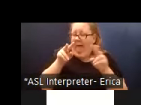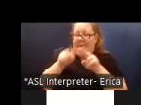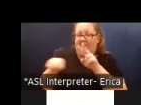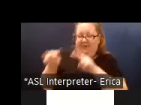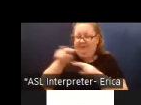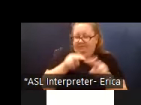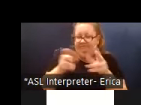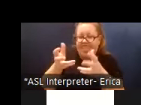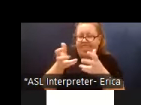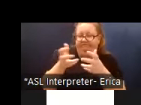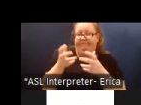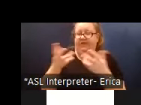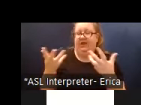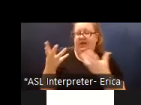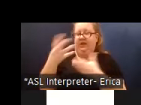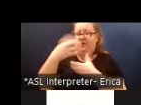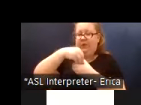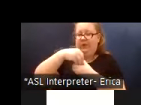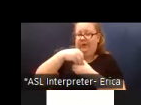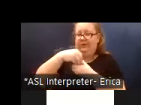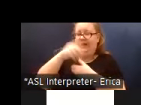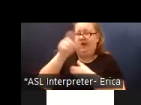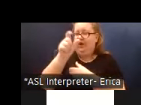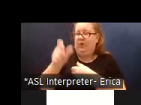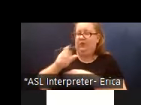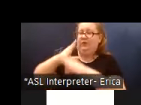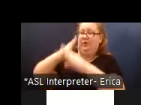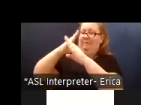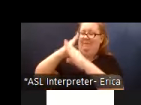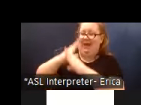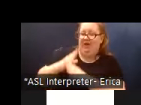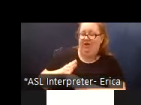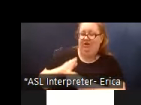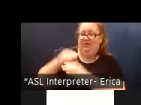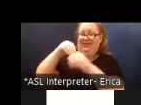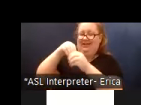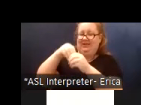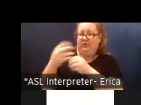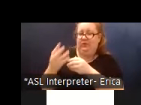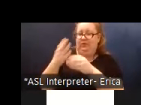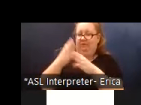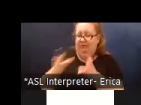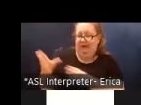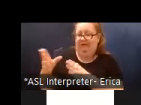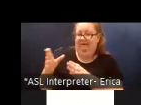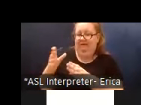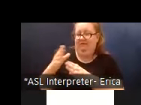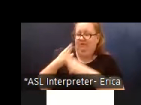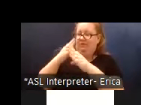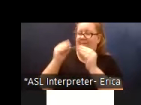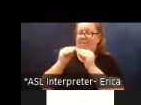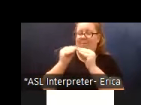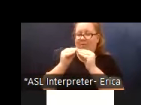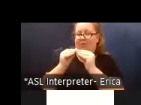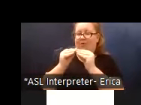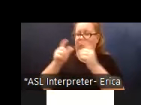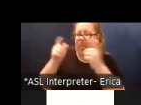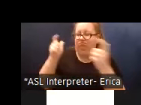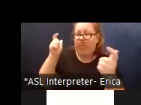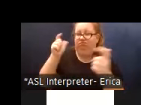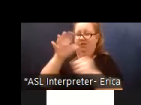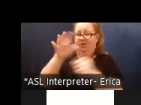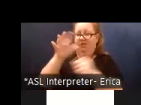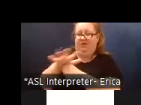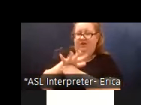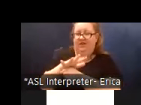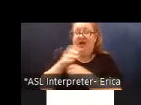incorporate coastal barriers into the plan to protect larger areas. We are still being